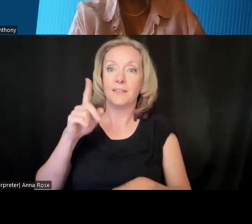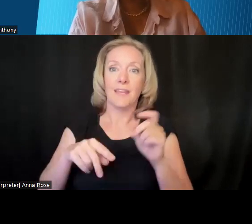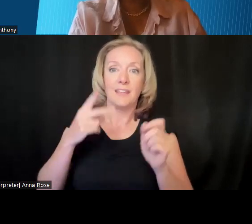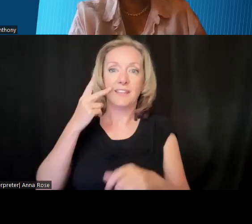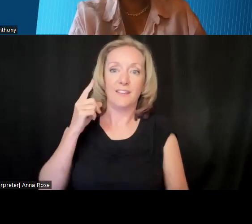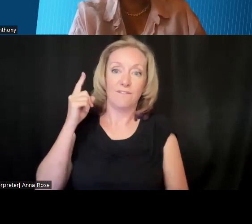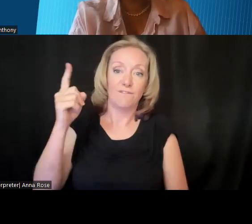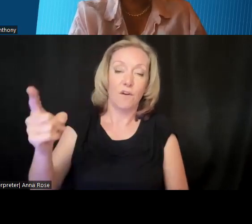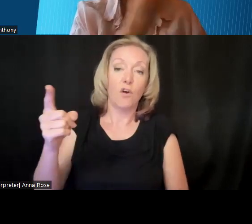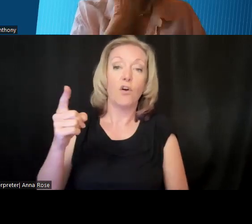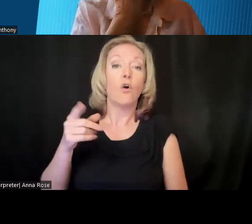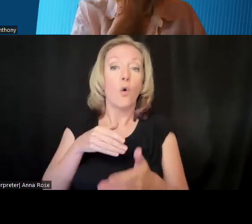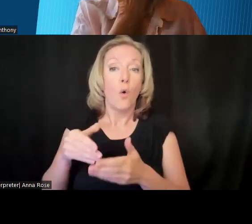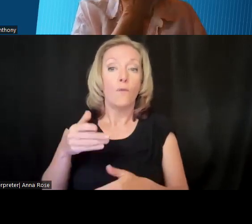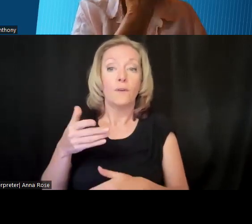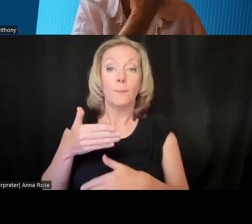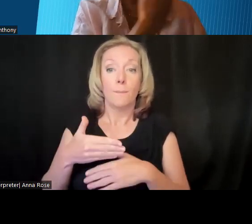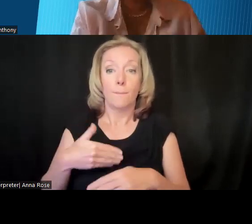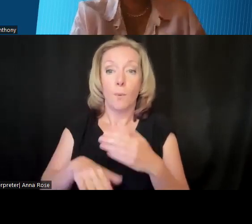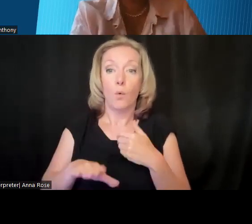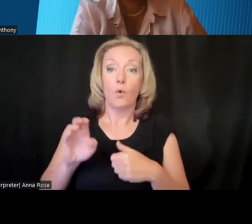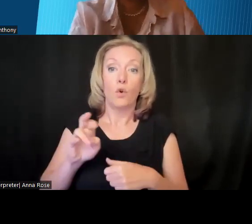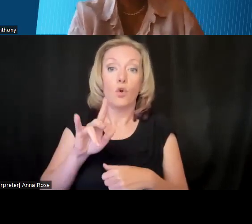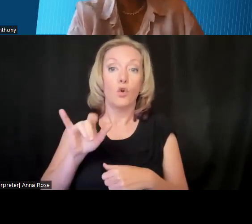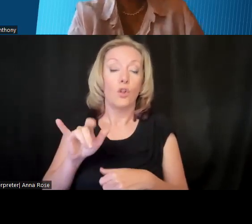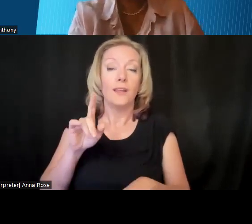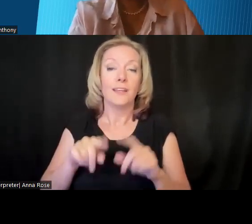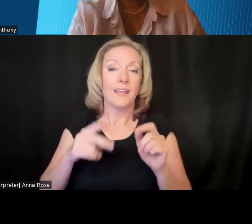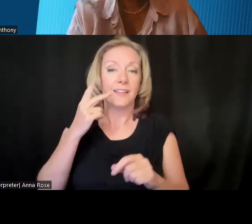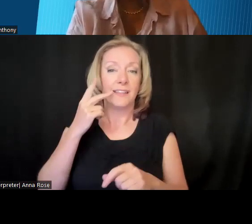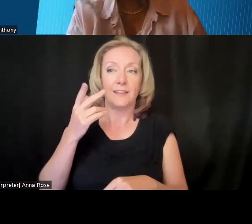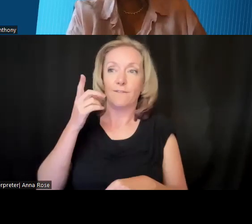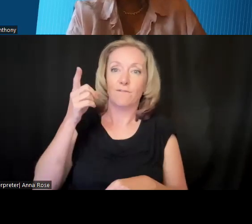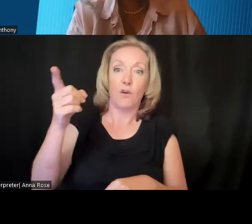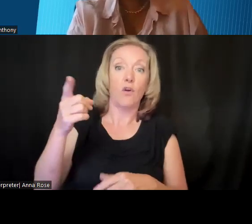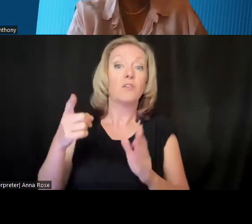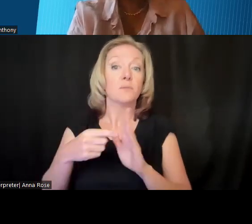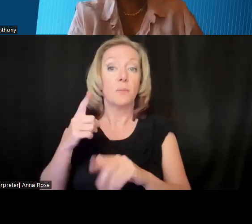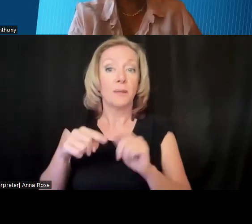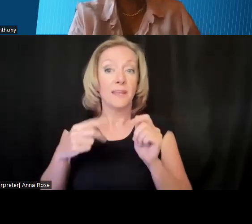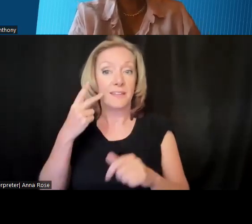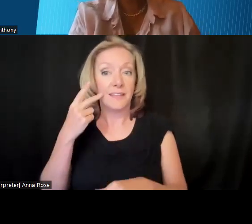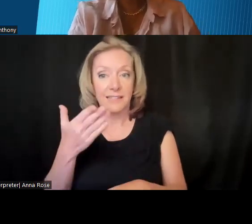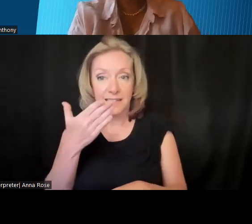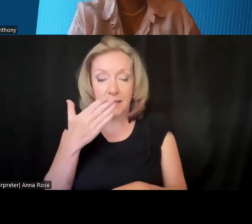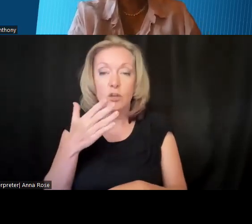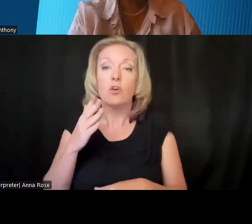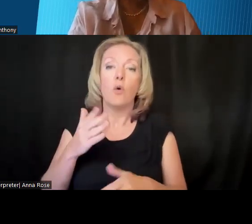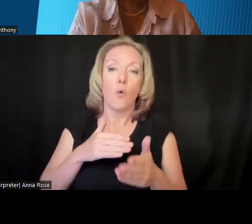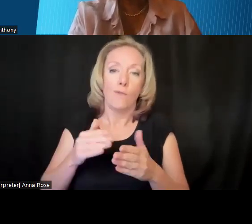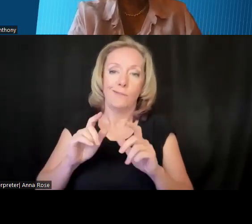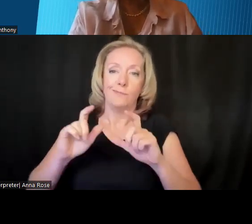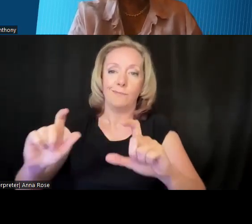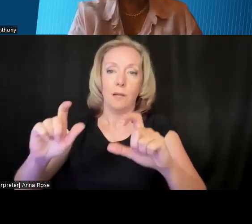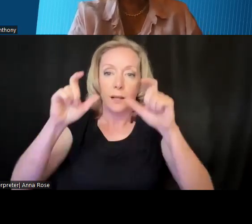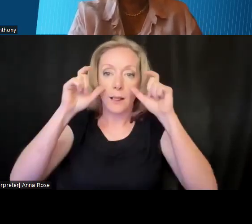most often because of nearsightedness, sometimes because of farsightedness, but it can be extreme nearsightedness. We can see